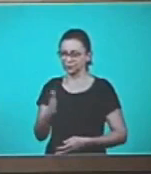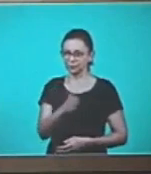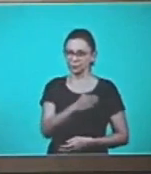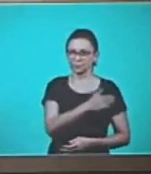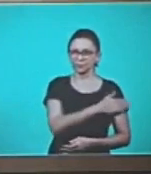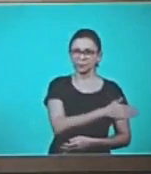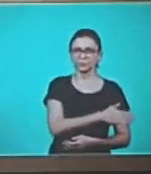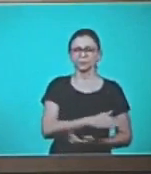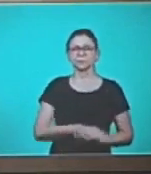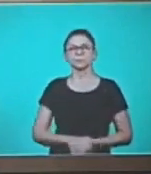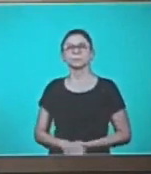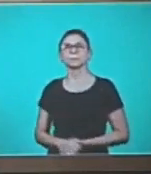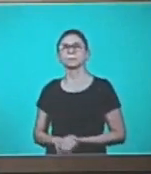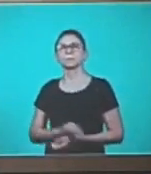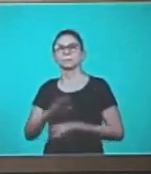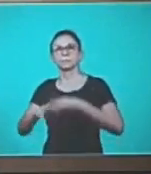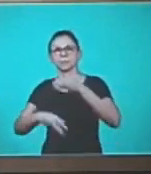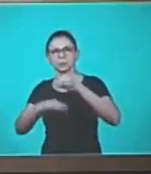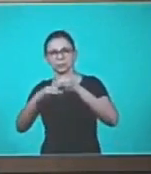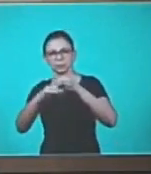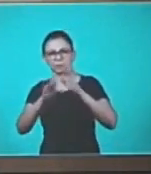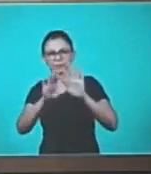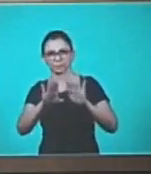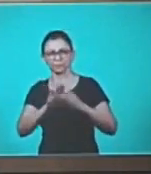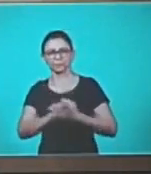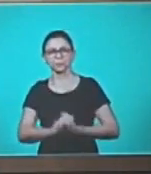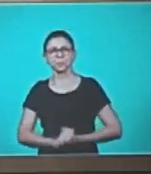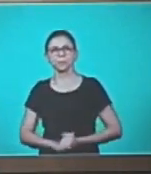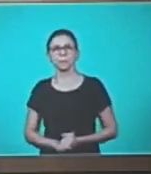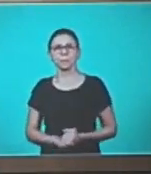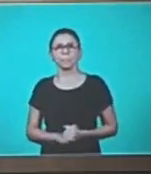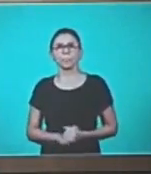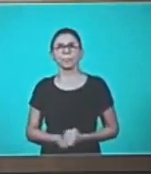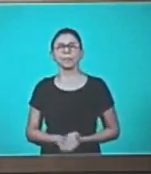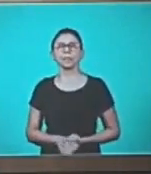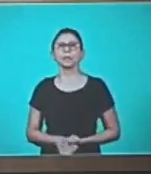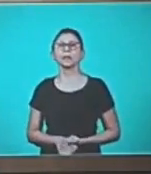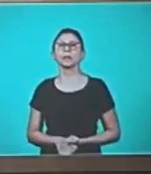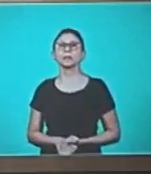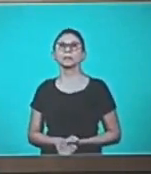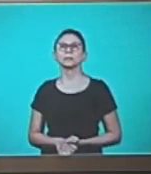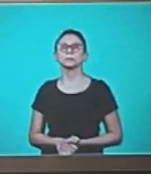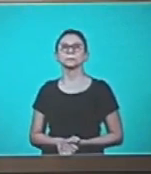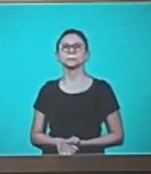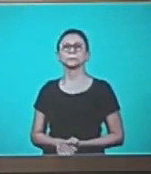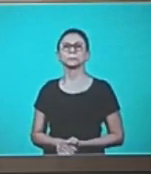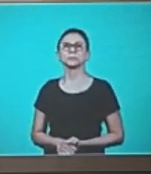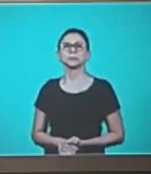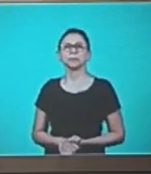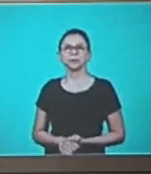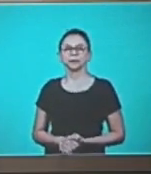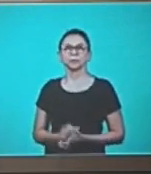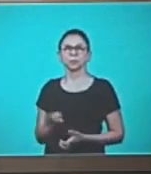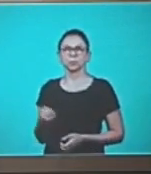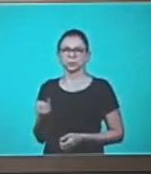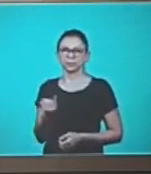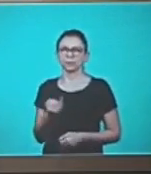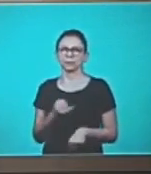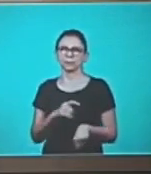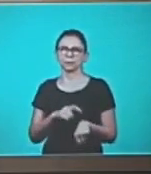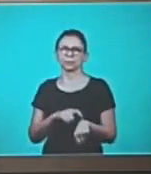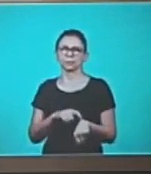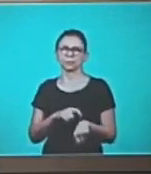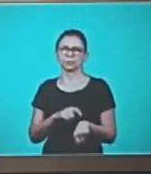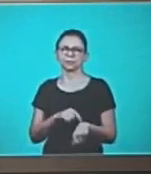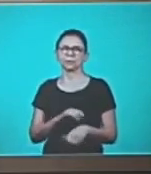back to, let's summarize. We're taking a little longer. I'm abusing a little bit